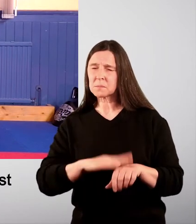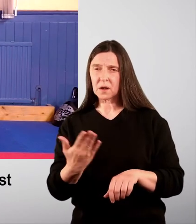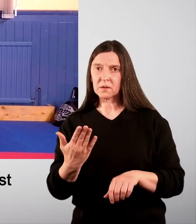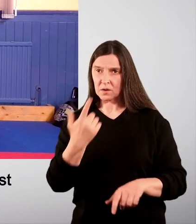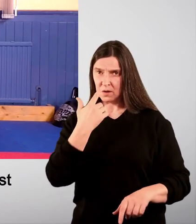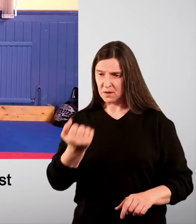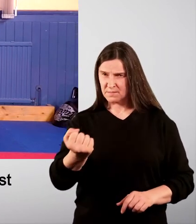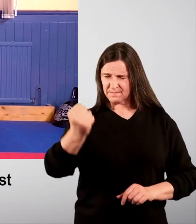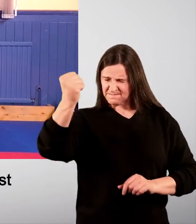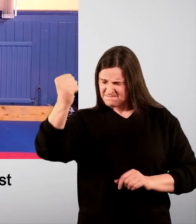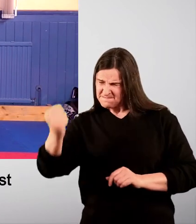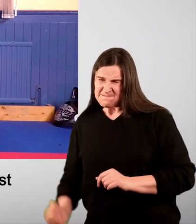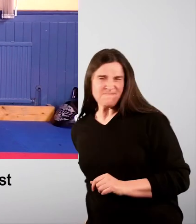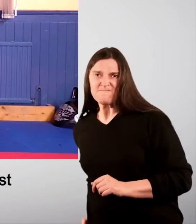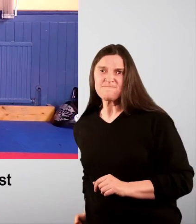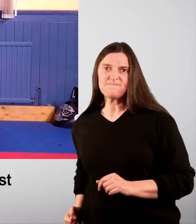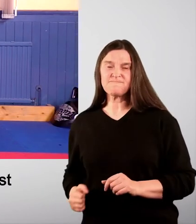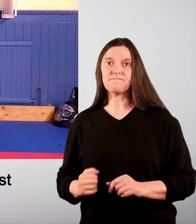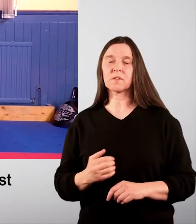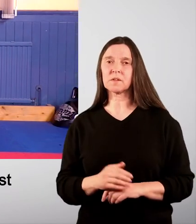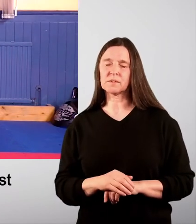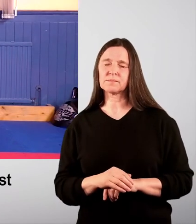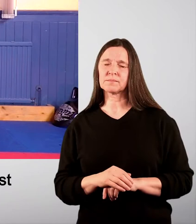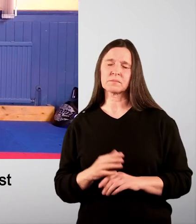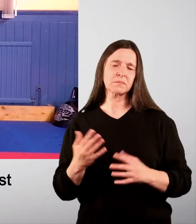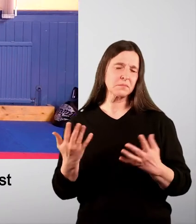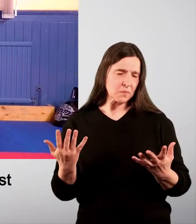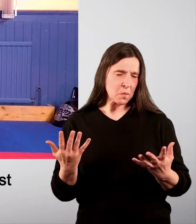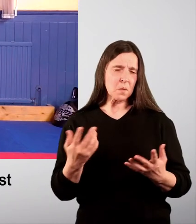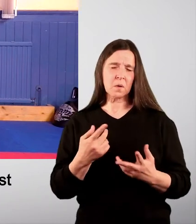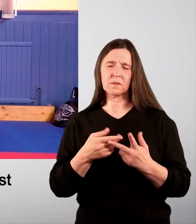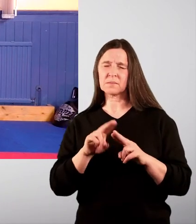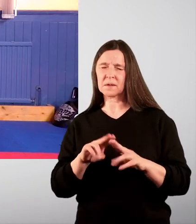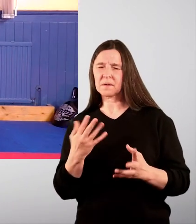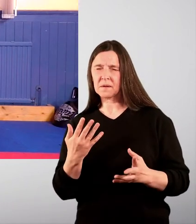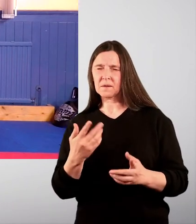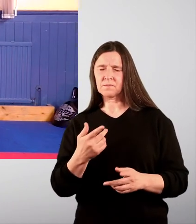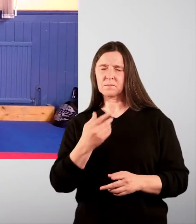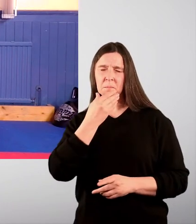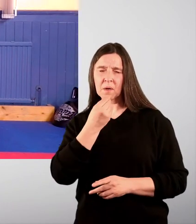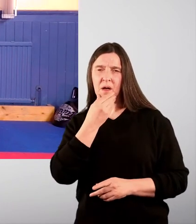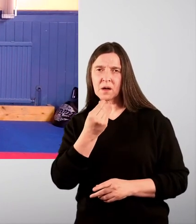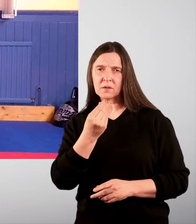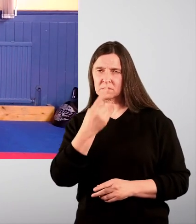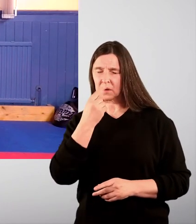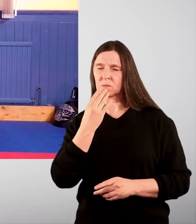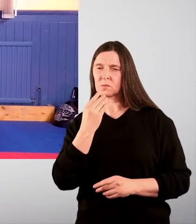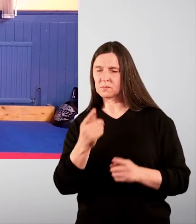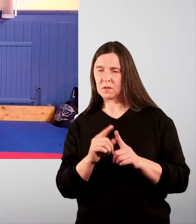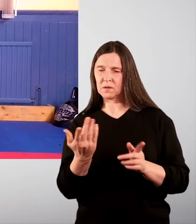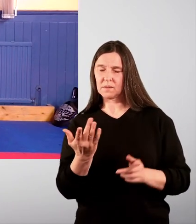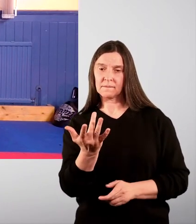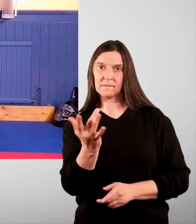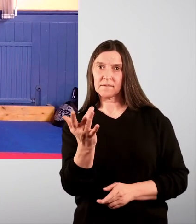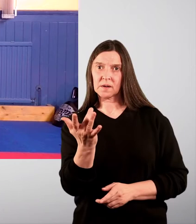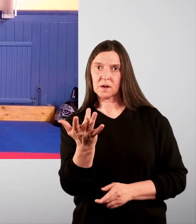female and smack your hammer fist into the groin area. Or you could reach back, your middle finger is going to go back as far back